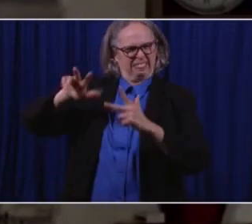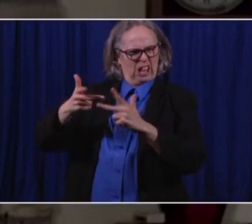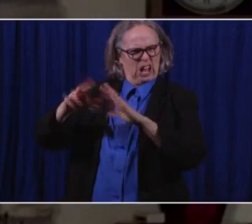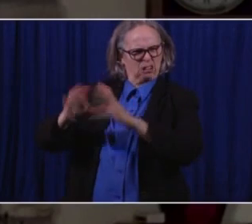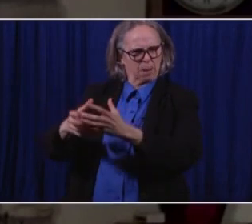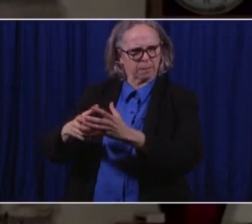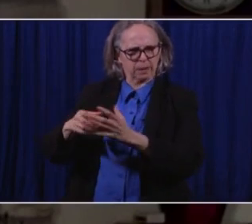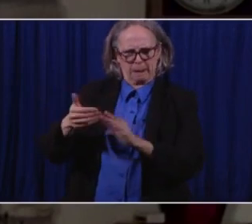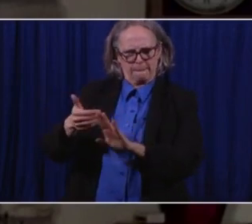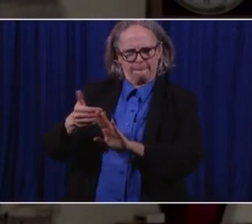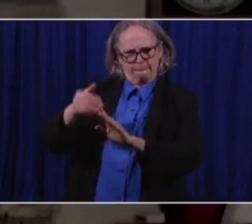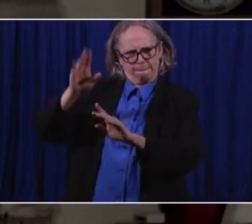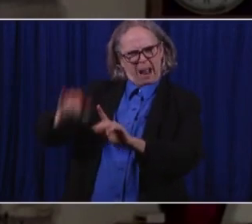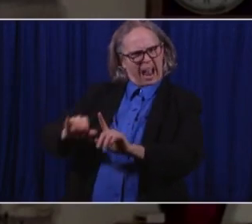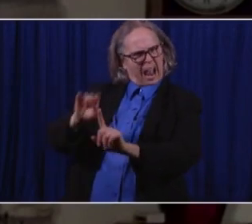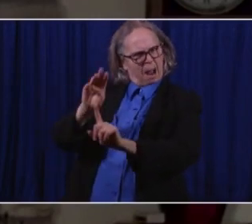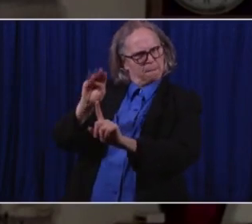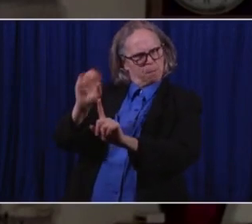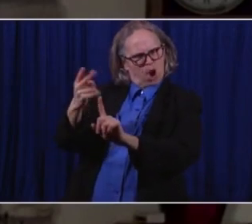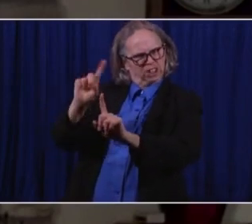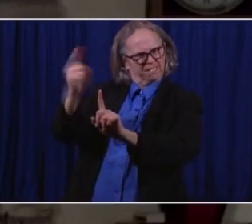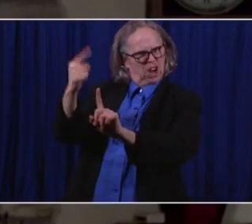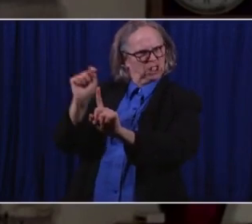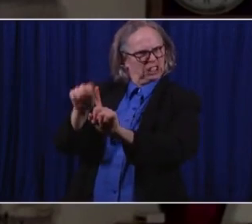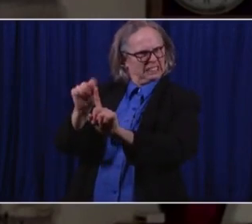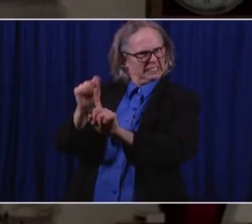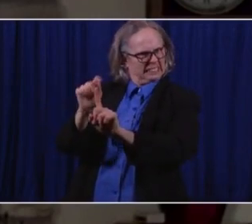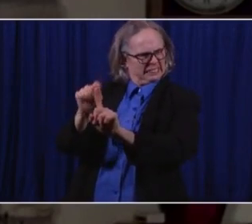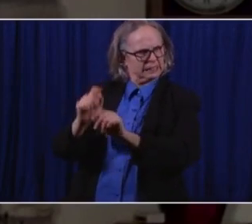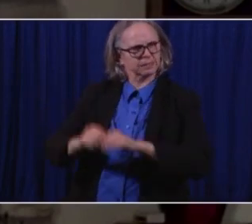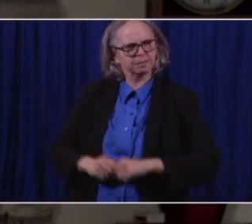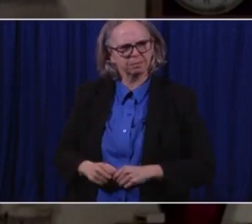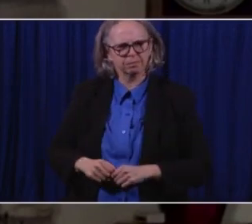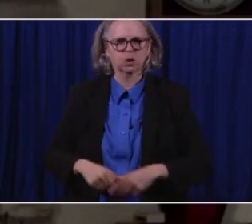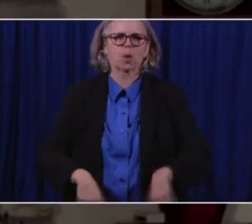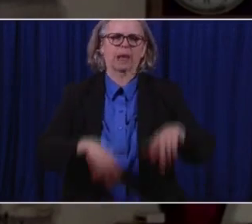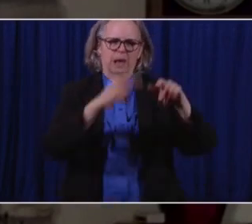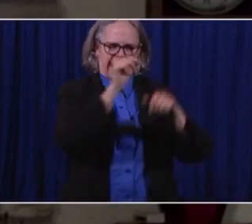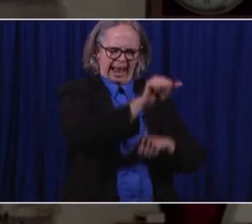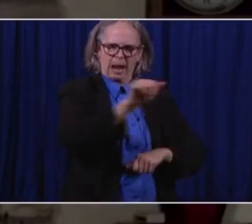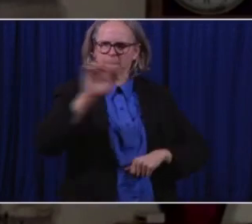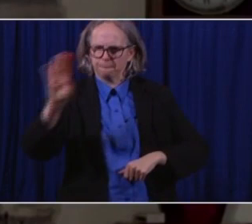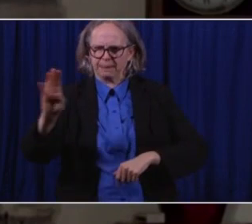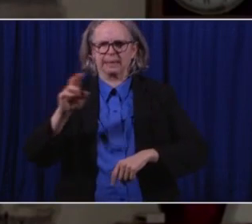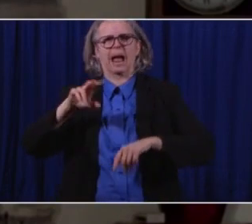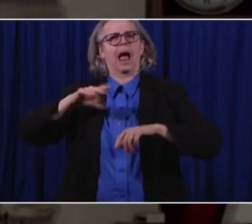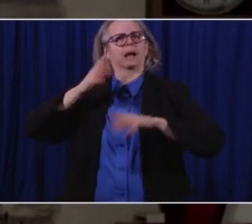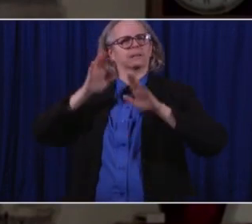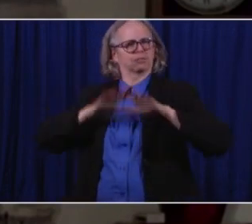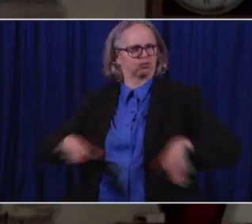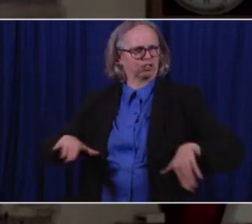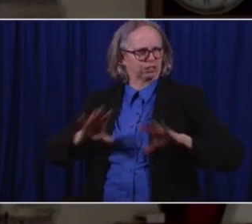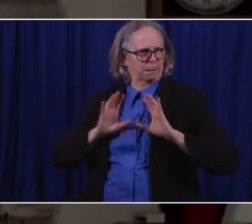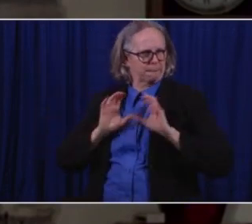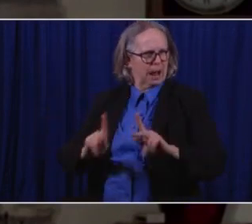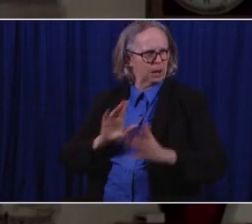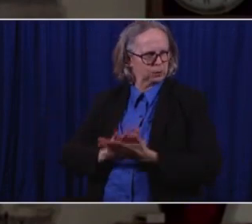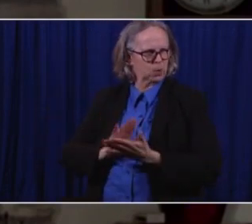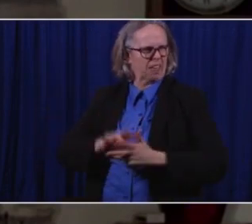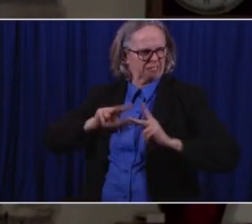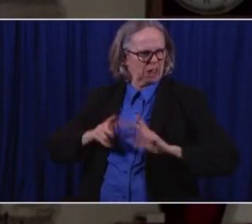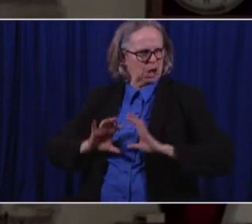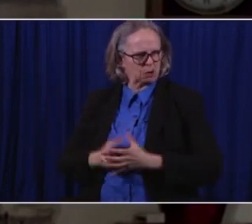our aspirational goal is. So those are the real kind of the pillars. Those are the things that our goals are for